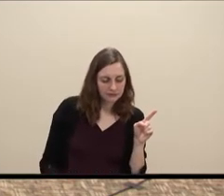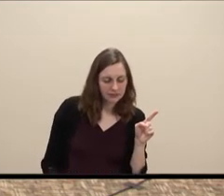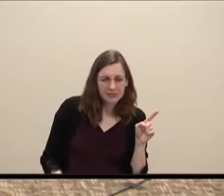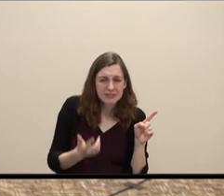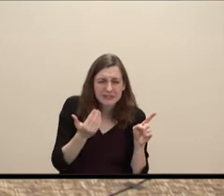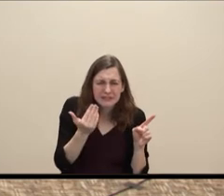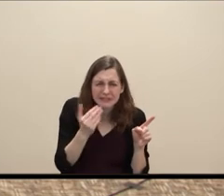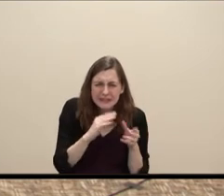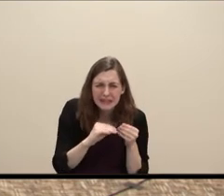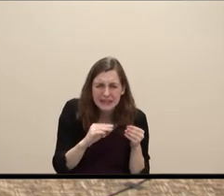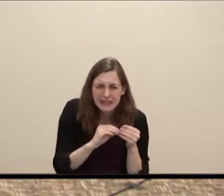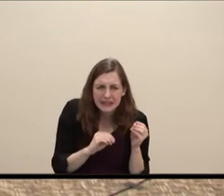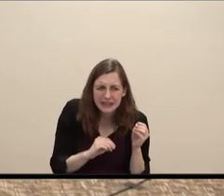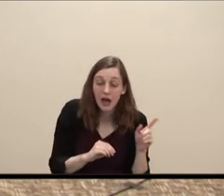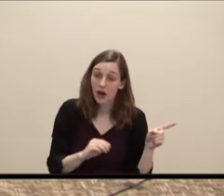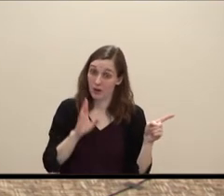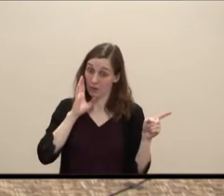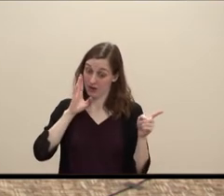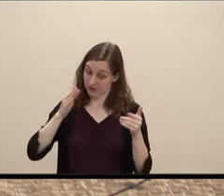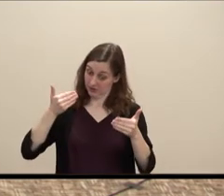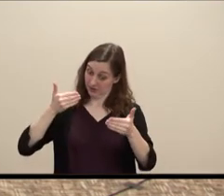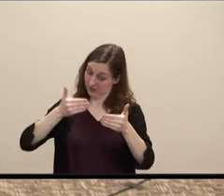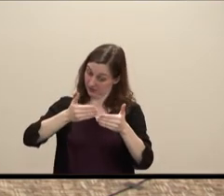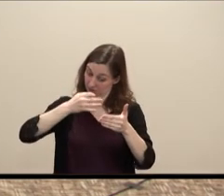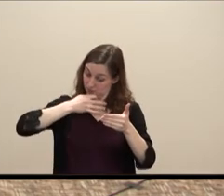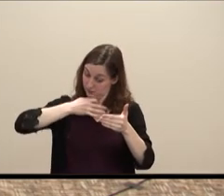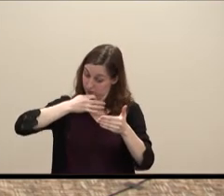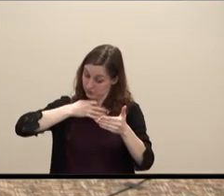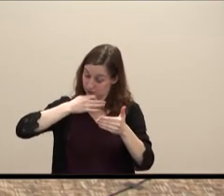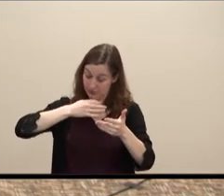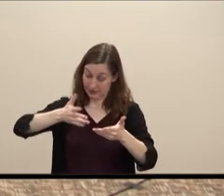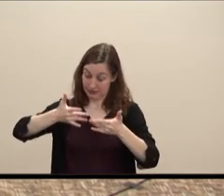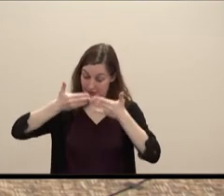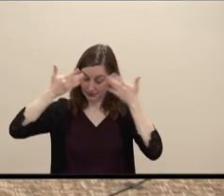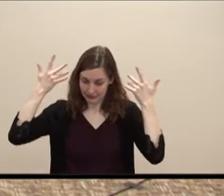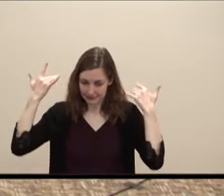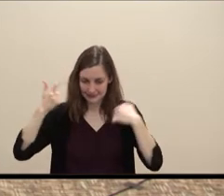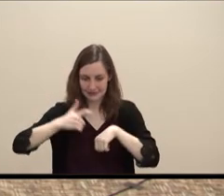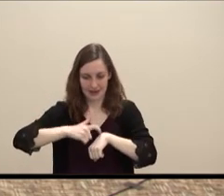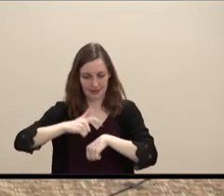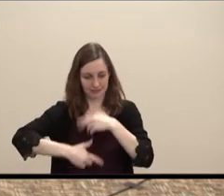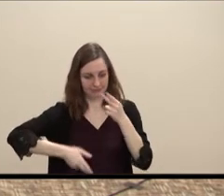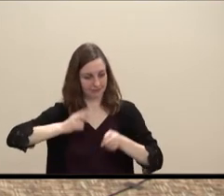it. What did you say? I said it will be here before you know it. It will. Everything's here before you know it.